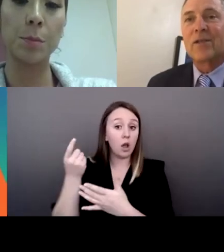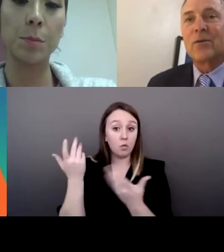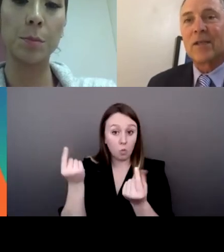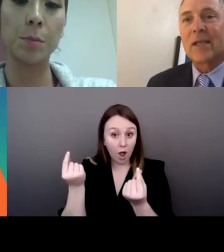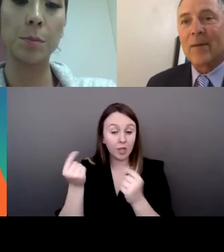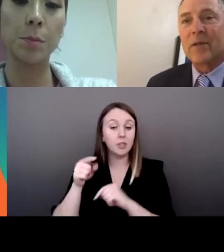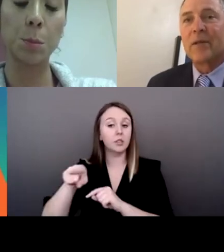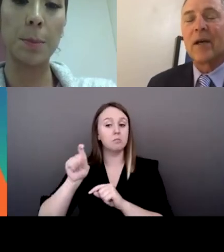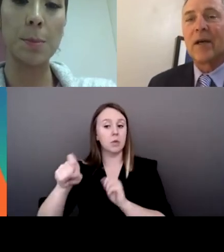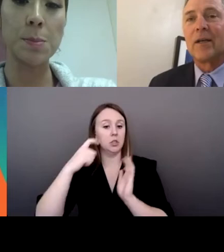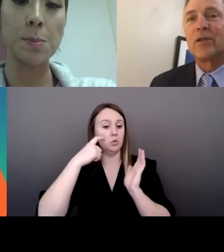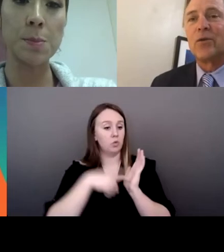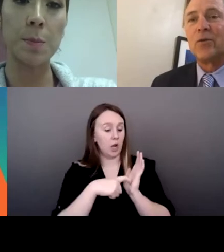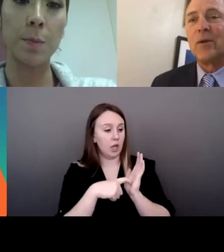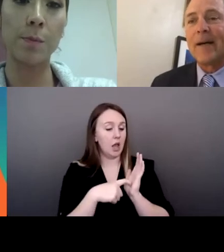recognize, to accept,